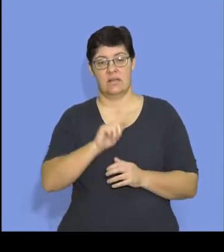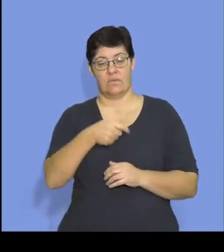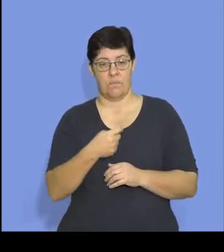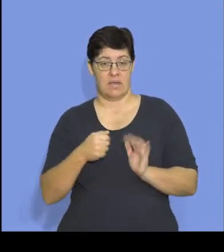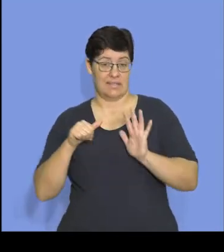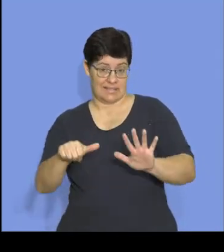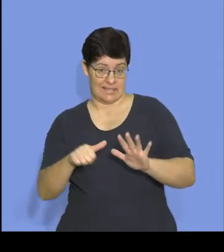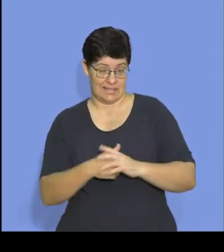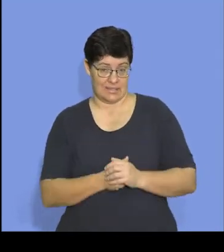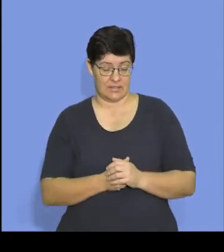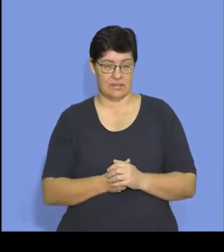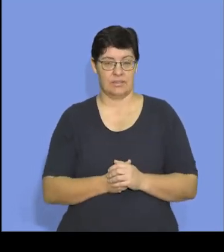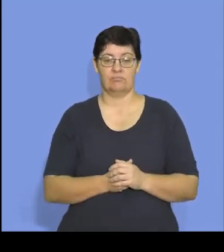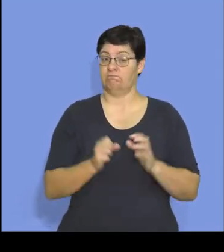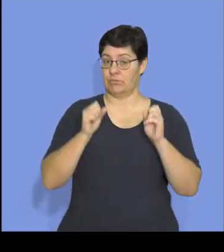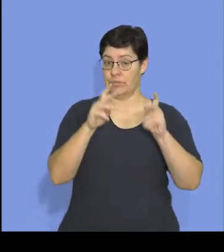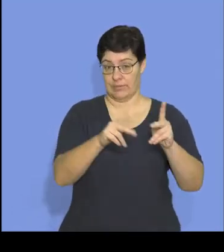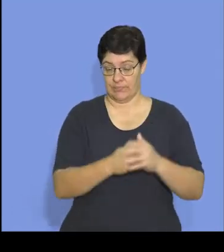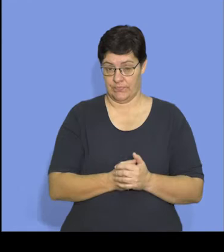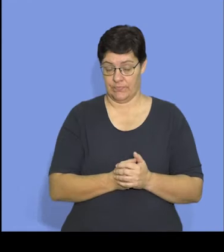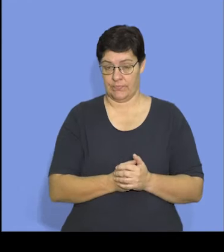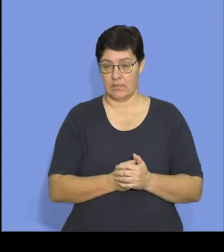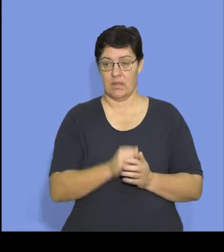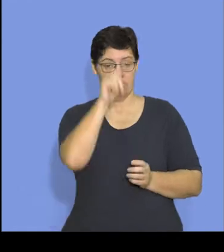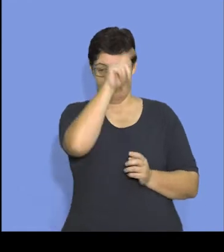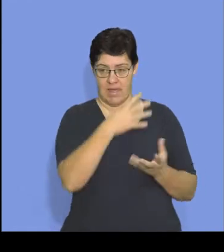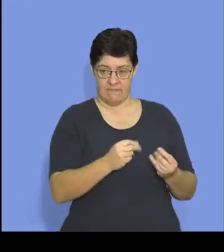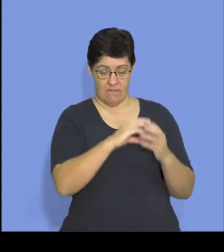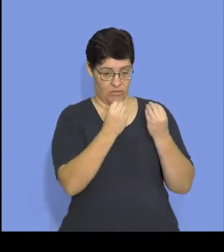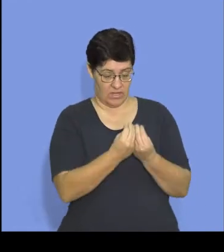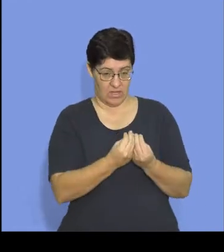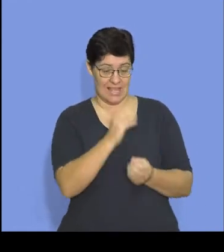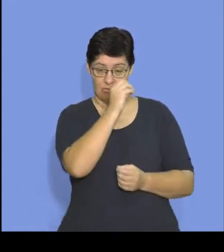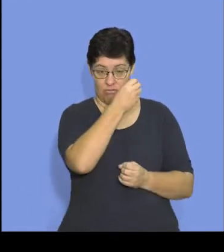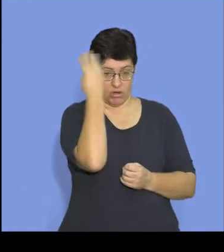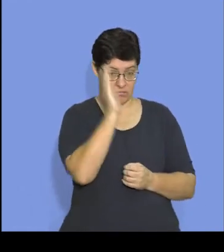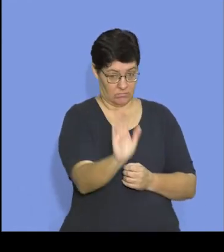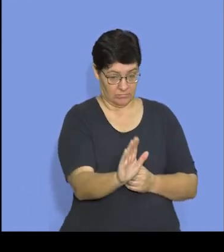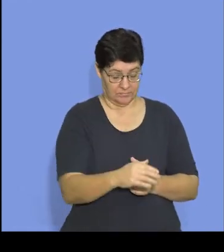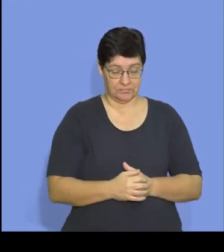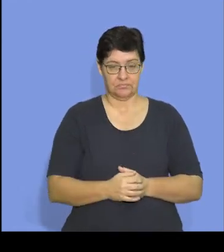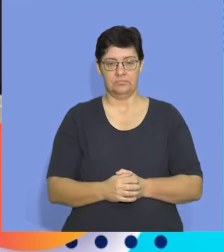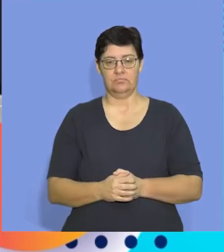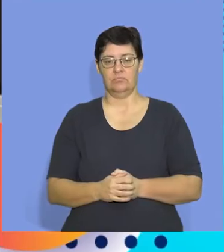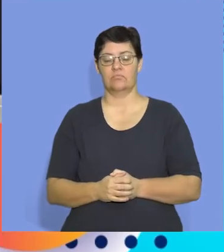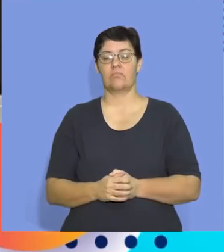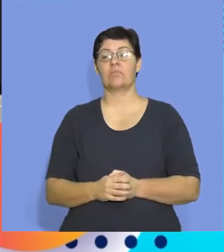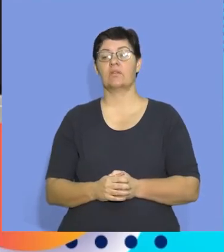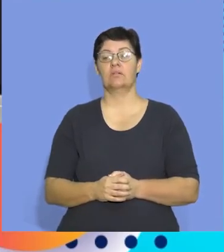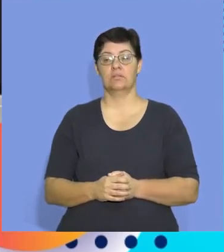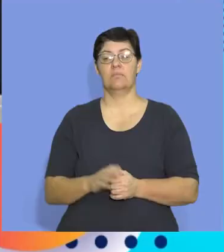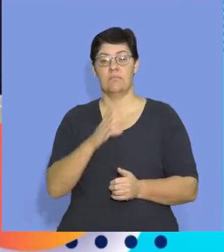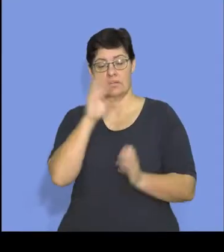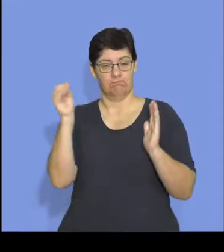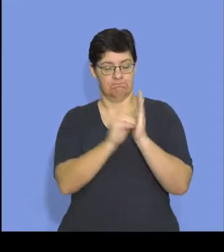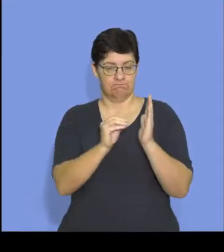19,6. Okay, I've got all my points, don't forget your 0. This is an accurate graph, so you would plot it nicely.